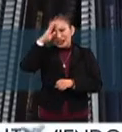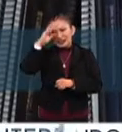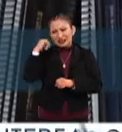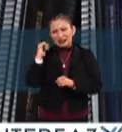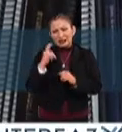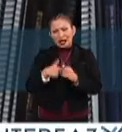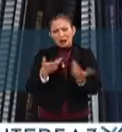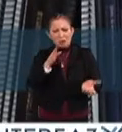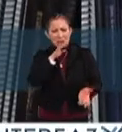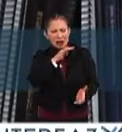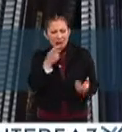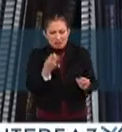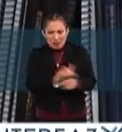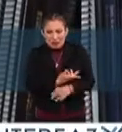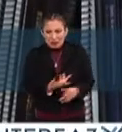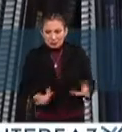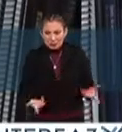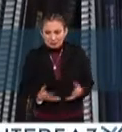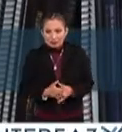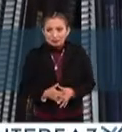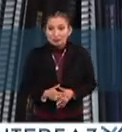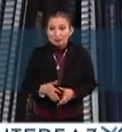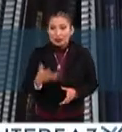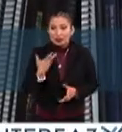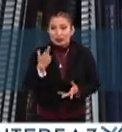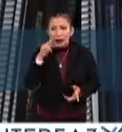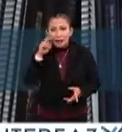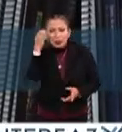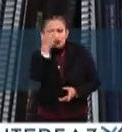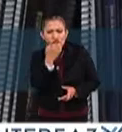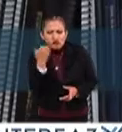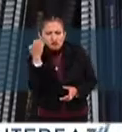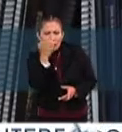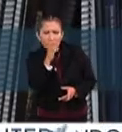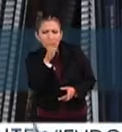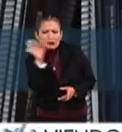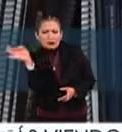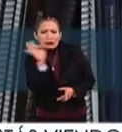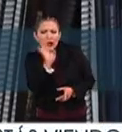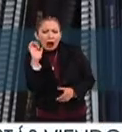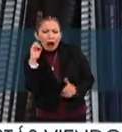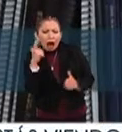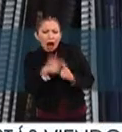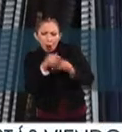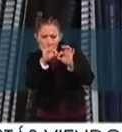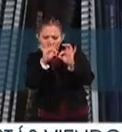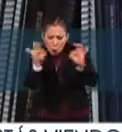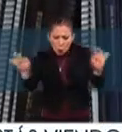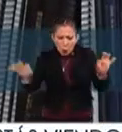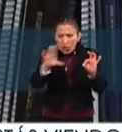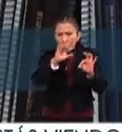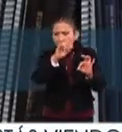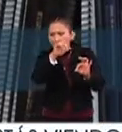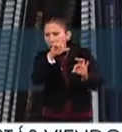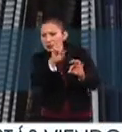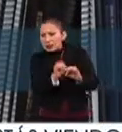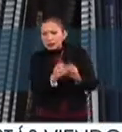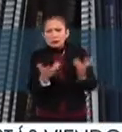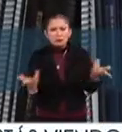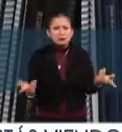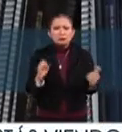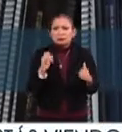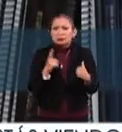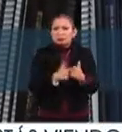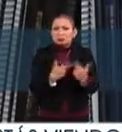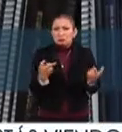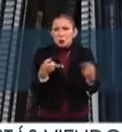first thought is there's something wrong. You must check that it's not, maybe you have some wires crossed or something